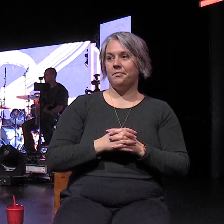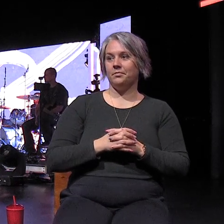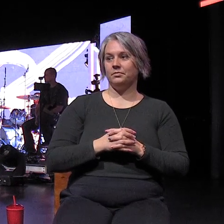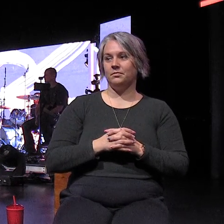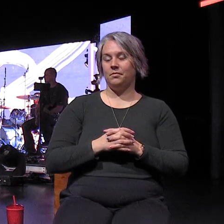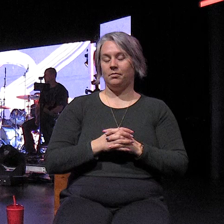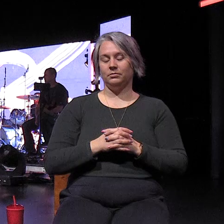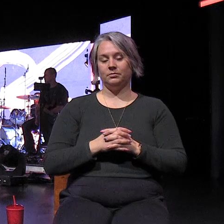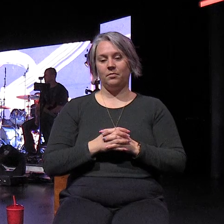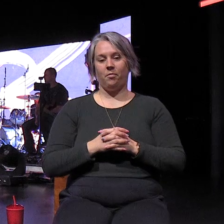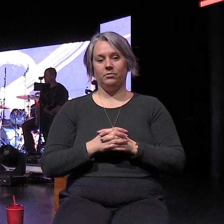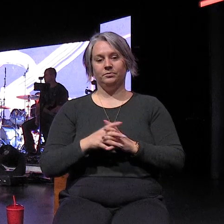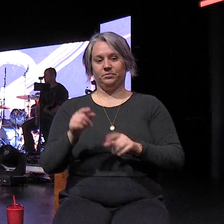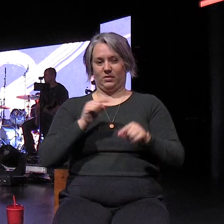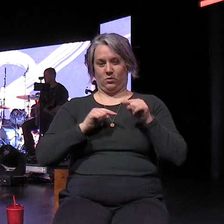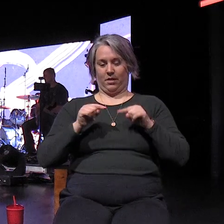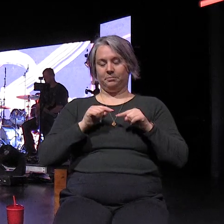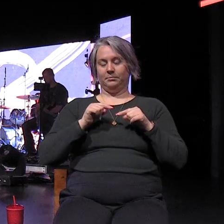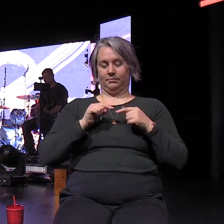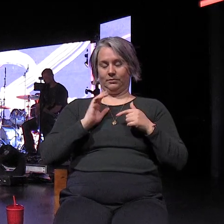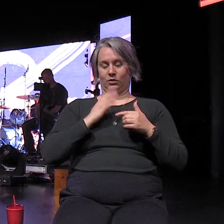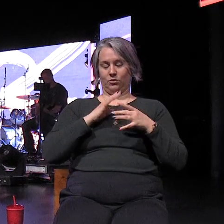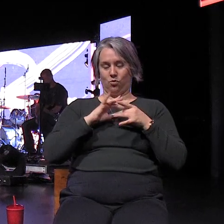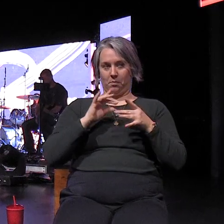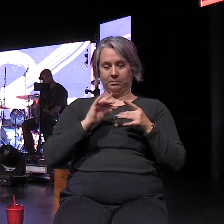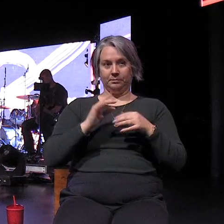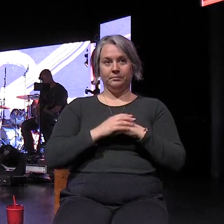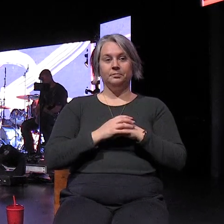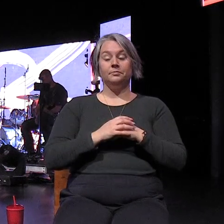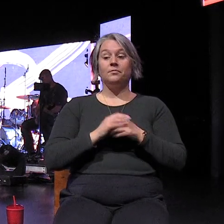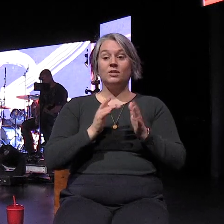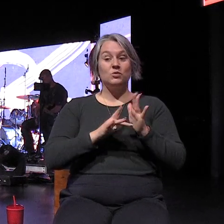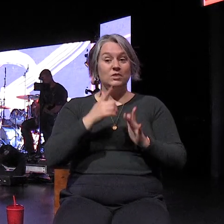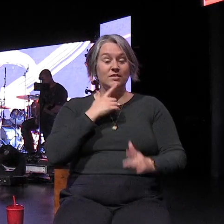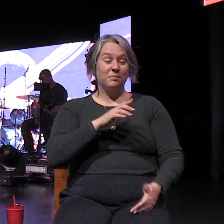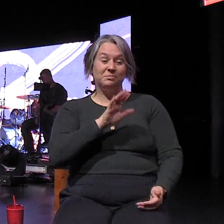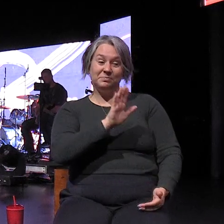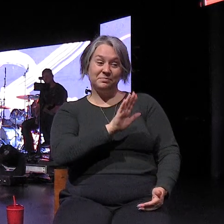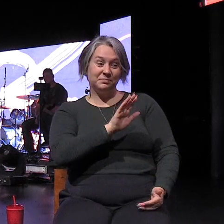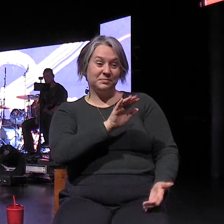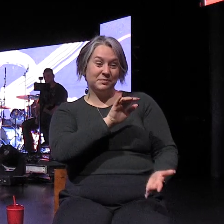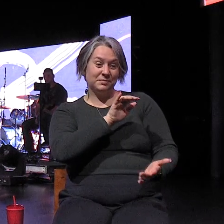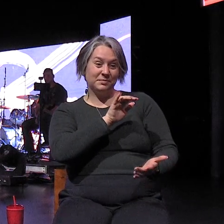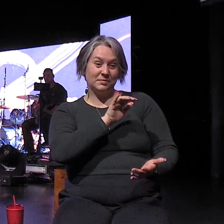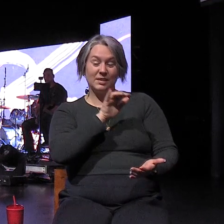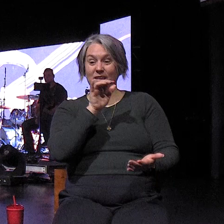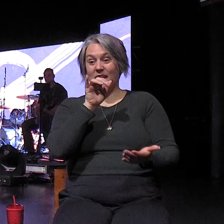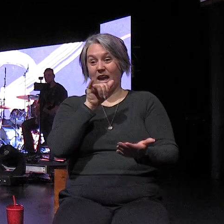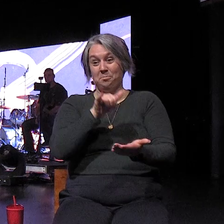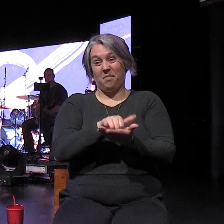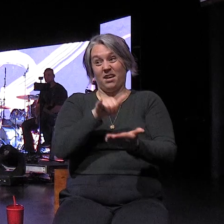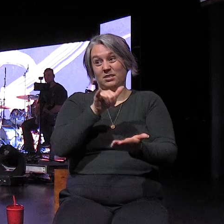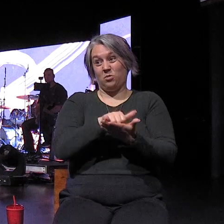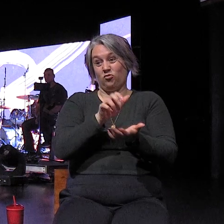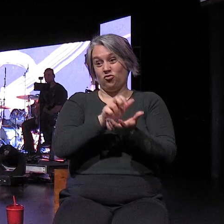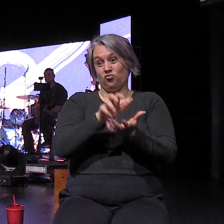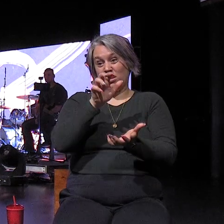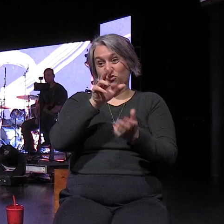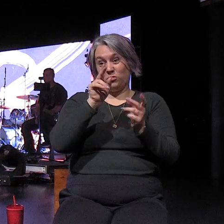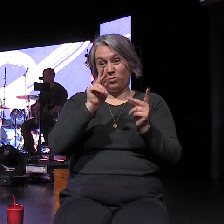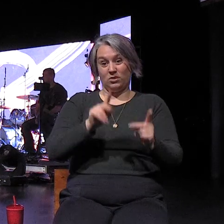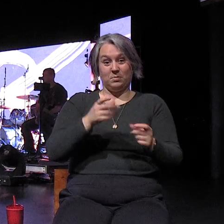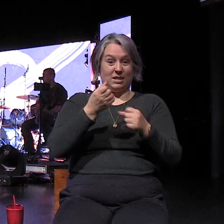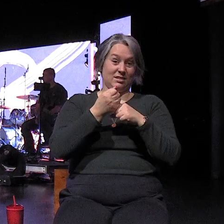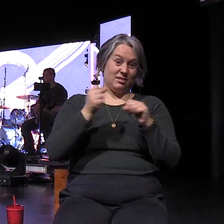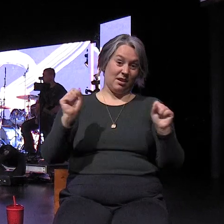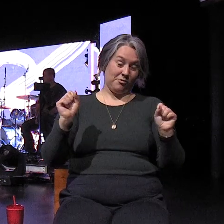go back to the rich young ruler story. When Jesus is saying, so it's impossible for a rich person to be saved. It's more impossible for a rich